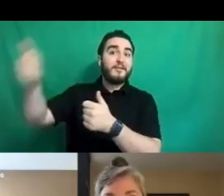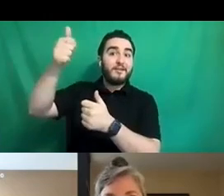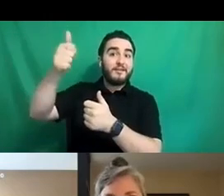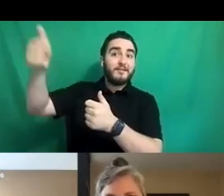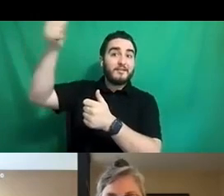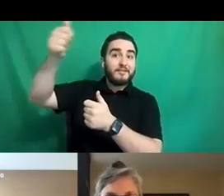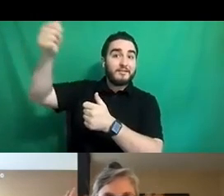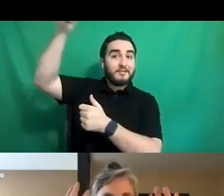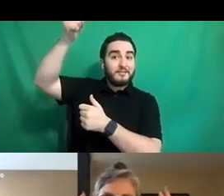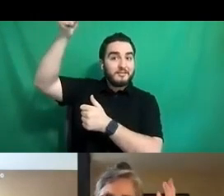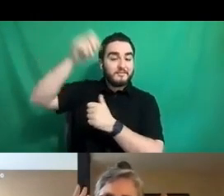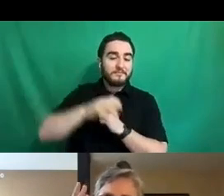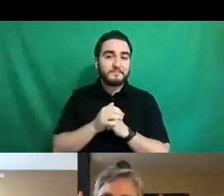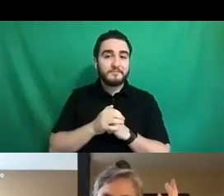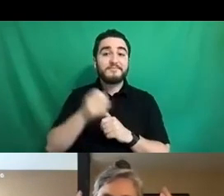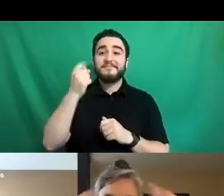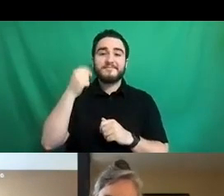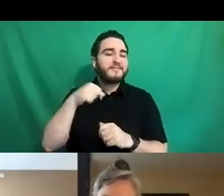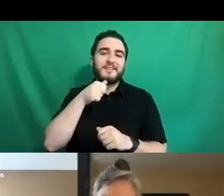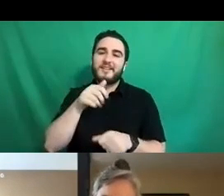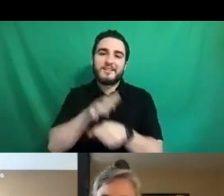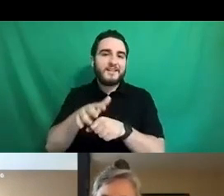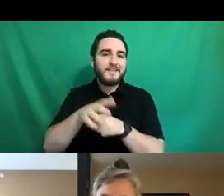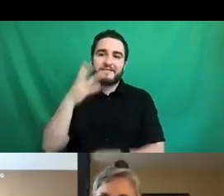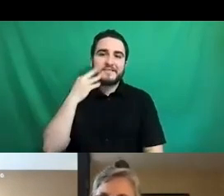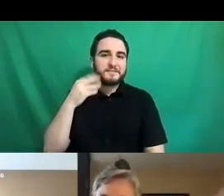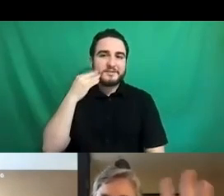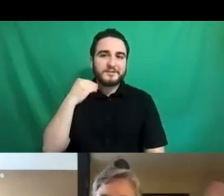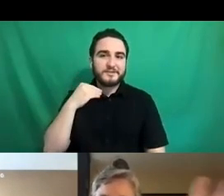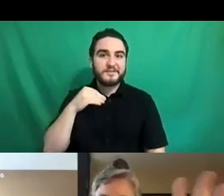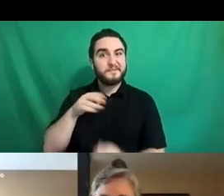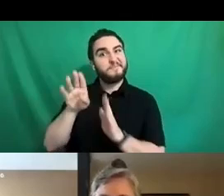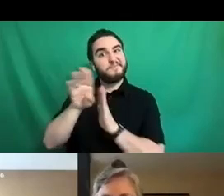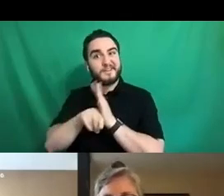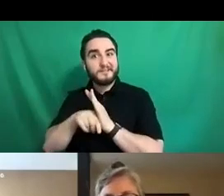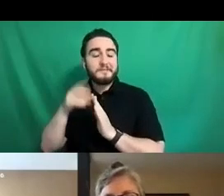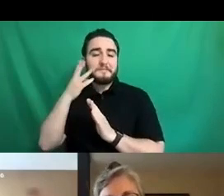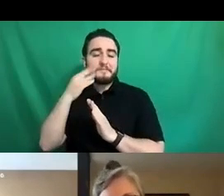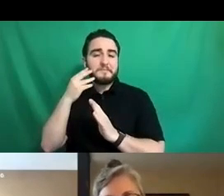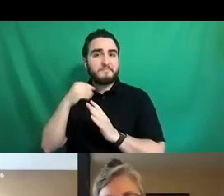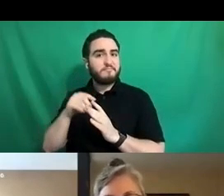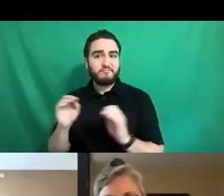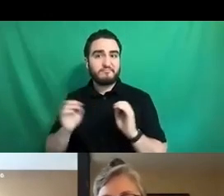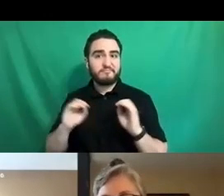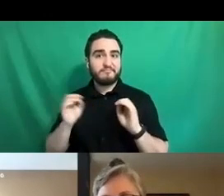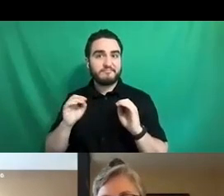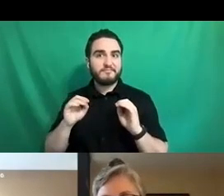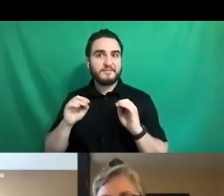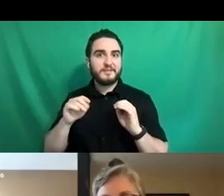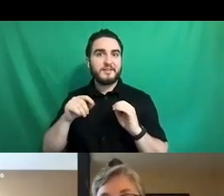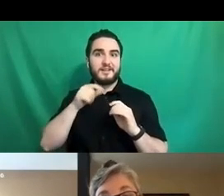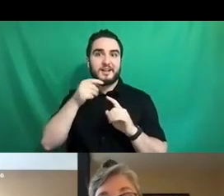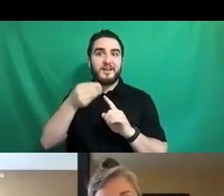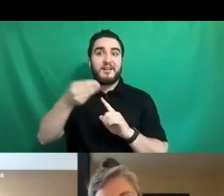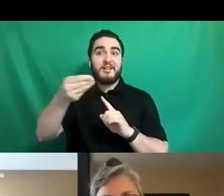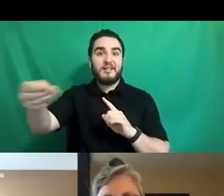some form, but they don't have enough experience around this or background most of the time not to bring it into that charity